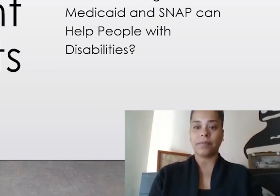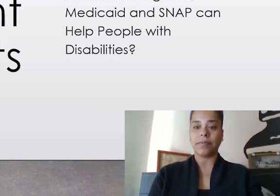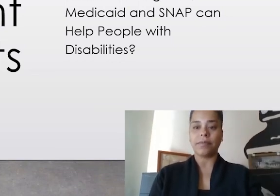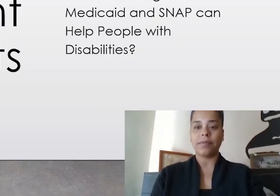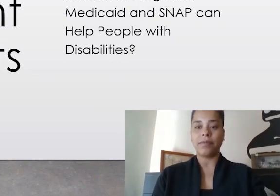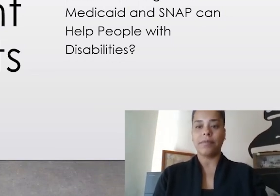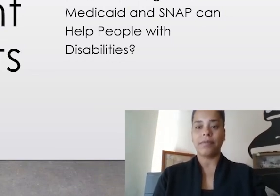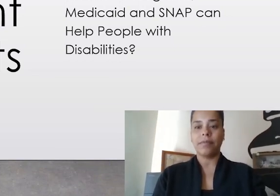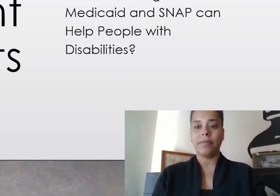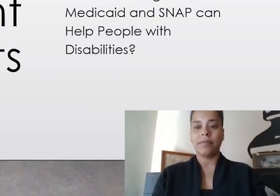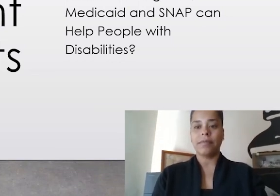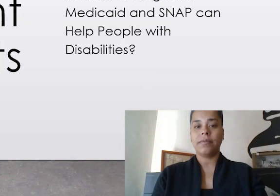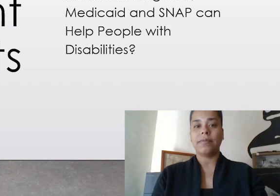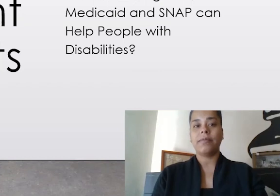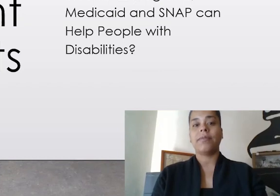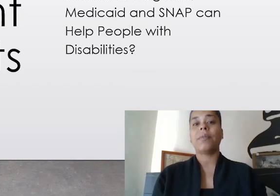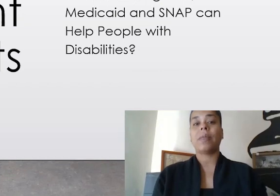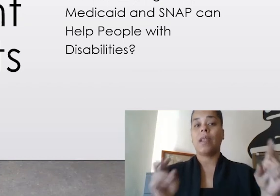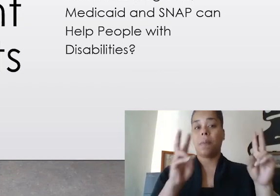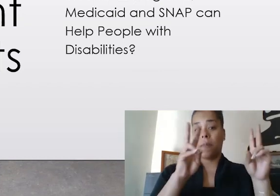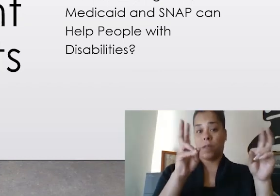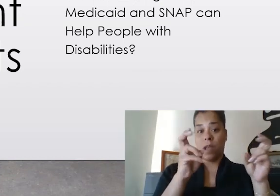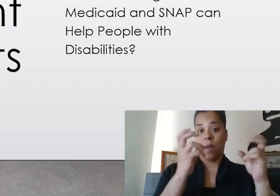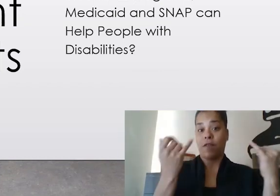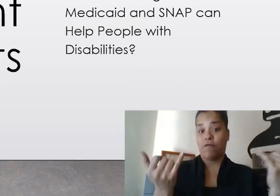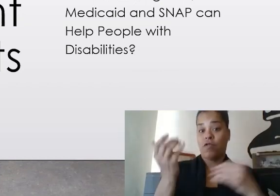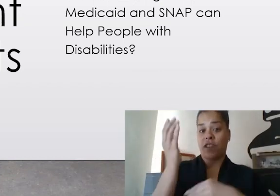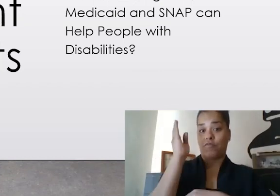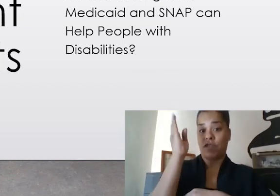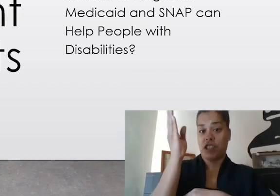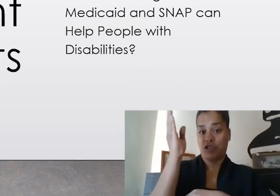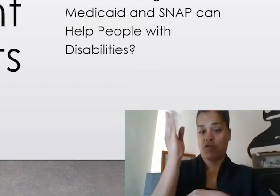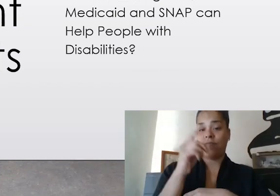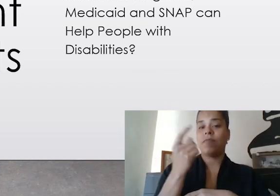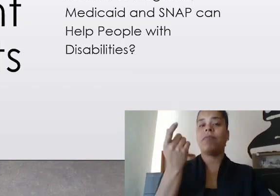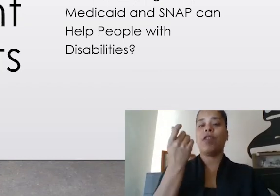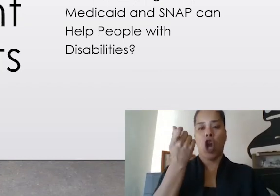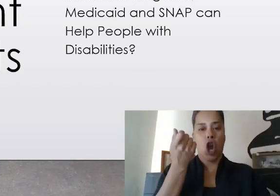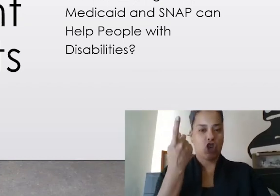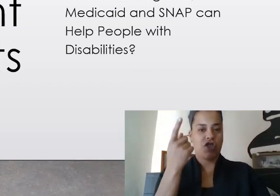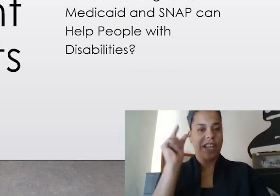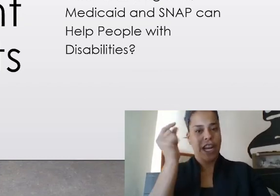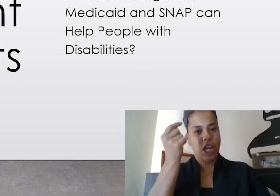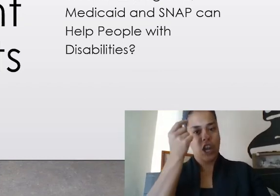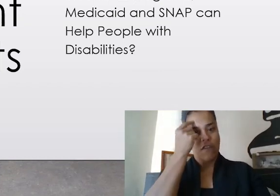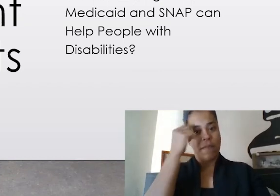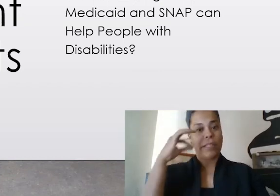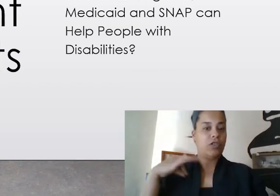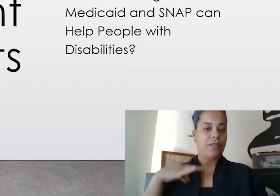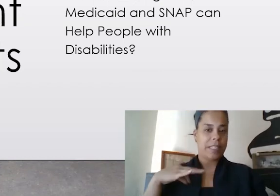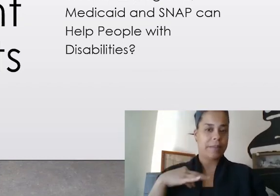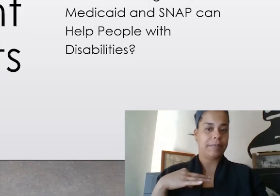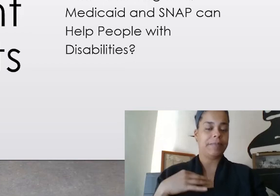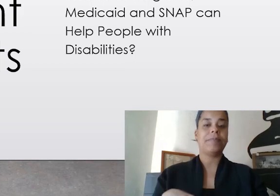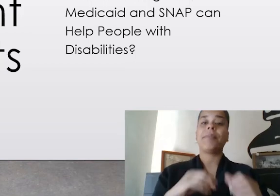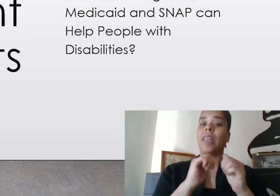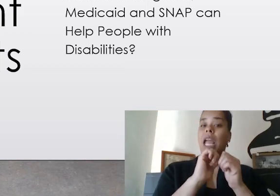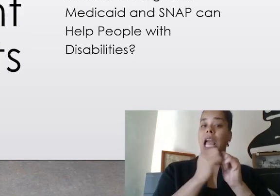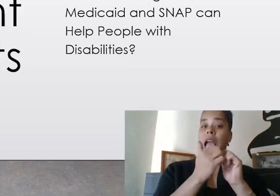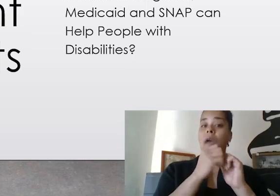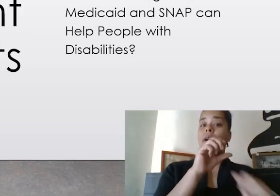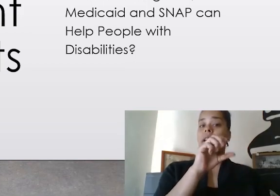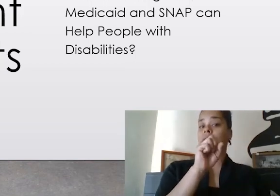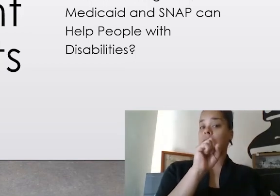Okay, so the topic of our presentation is understanding governmental benefits, how SSI,